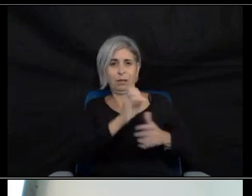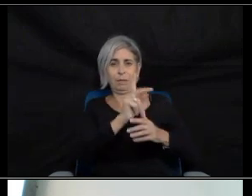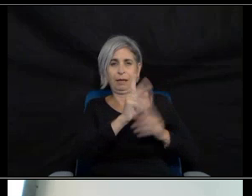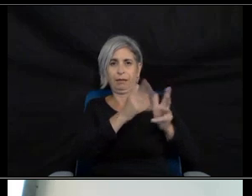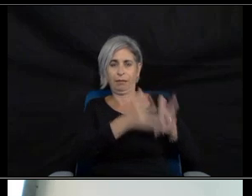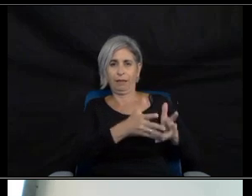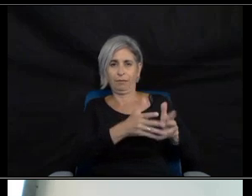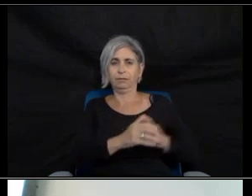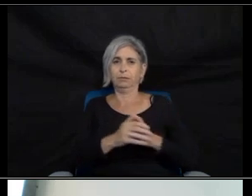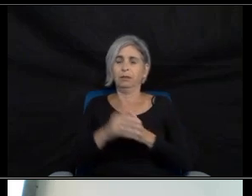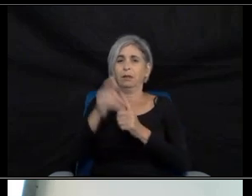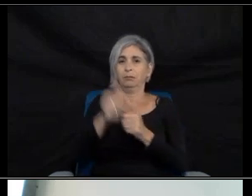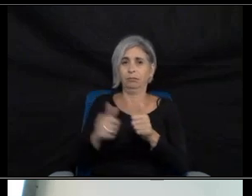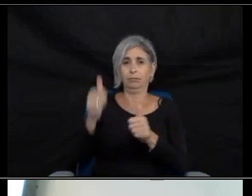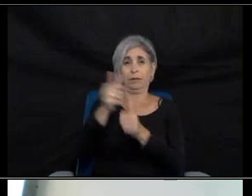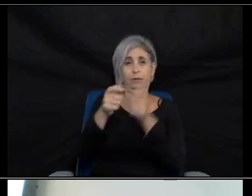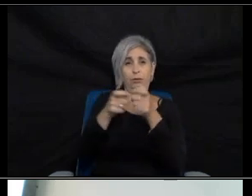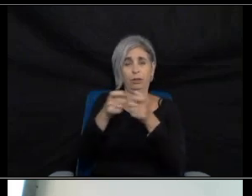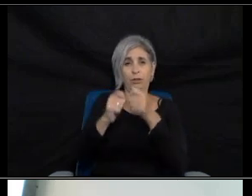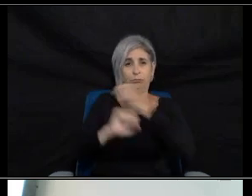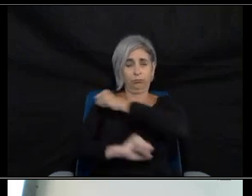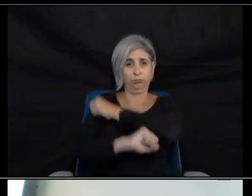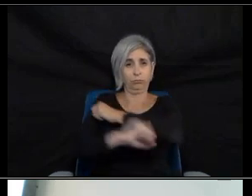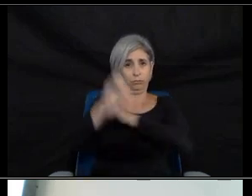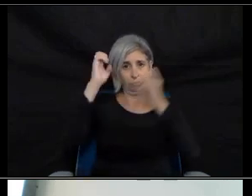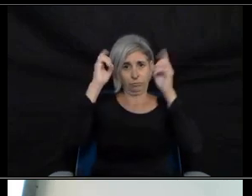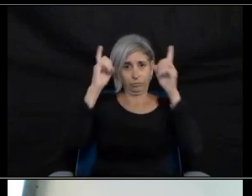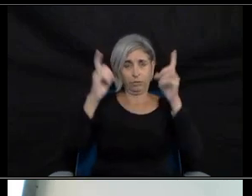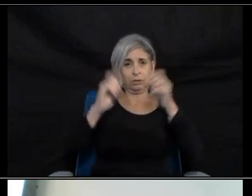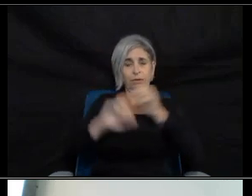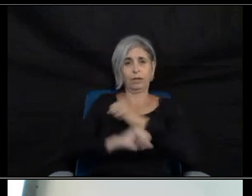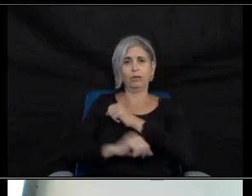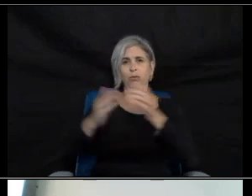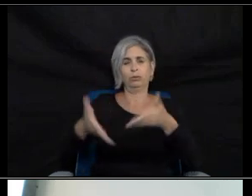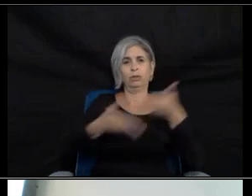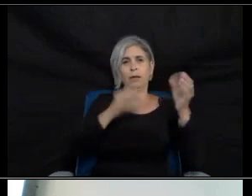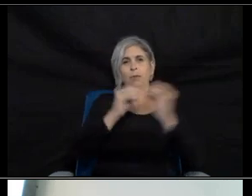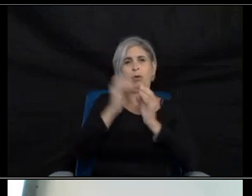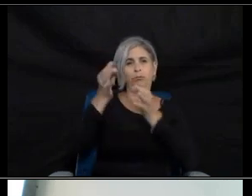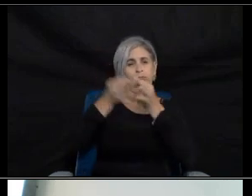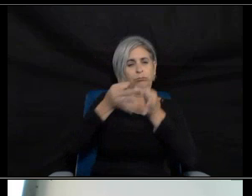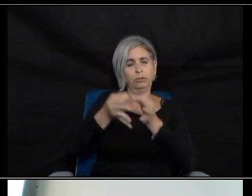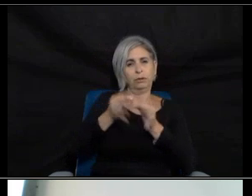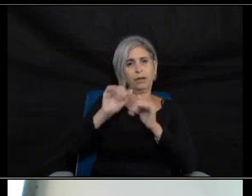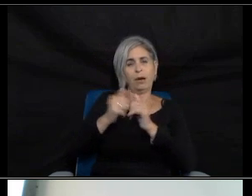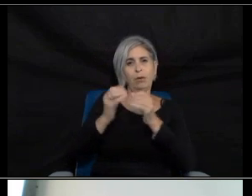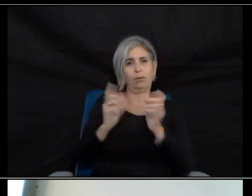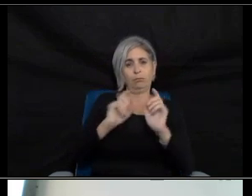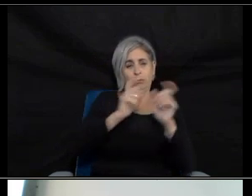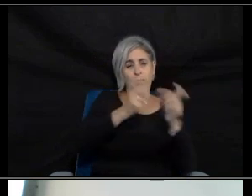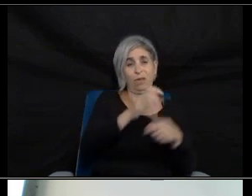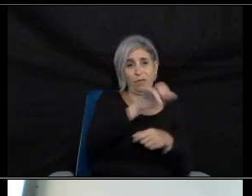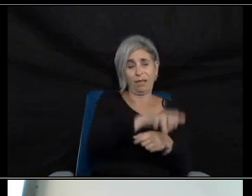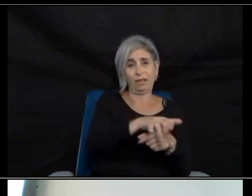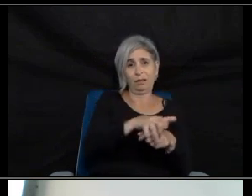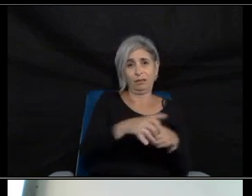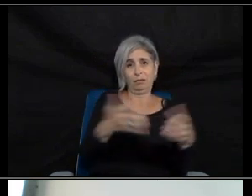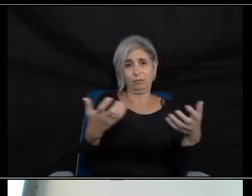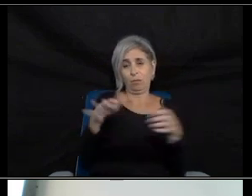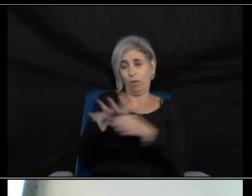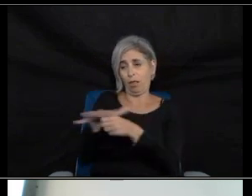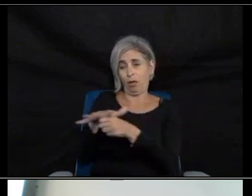Gavrilis, Executive Director of the Education Foundation of Palm Beach County, will present more details of how this contribution, along with a